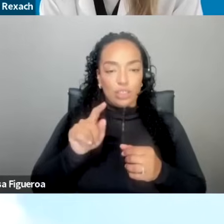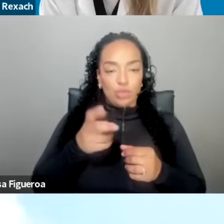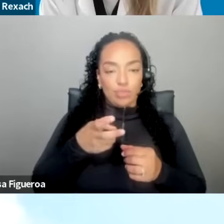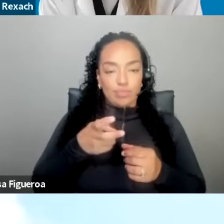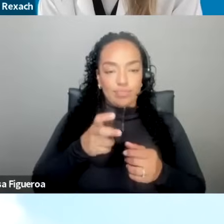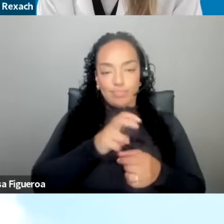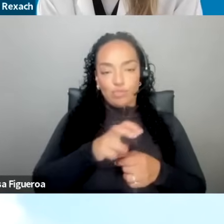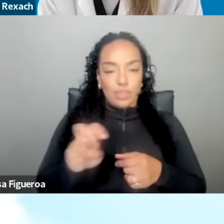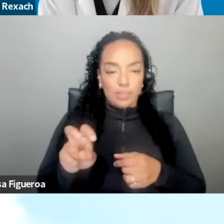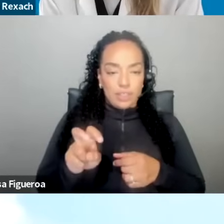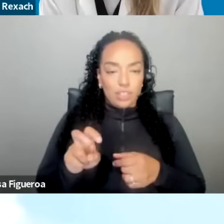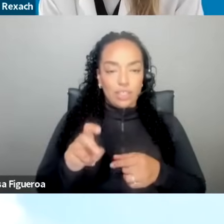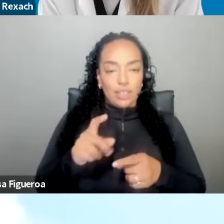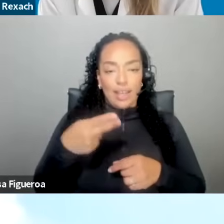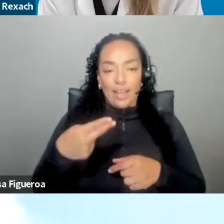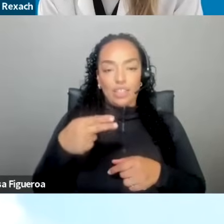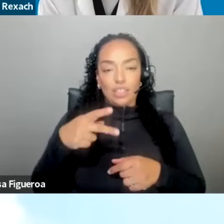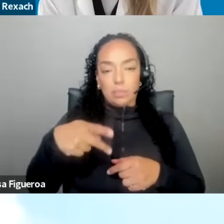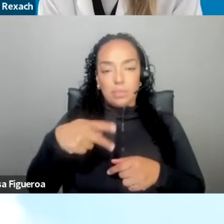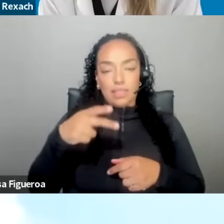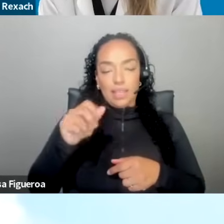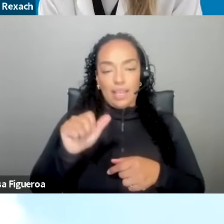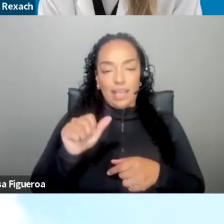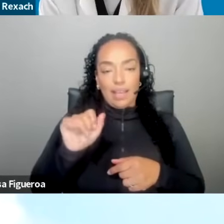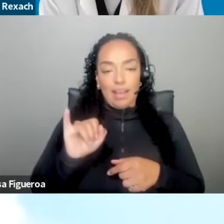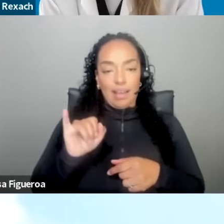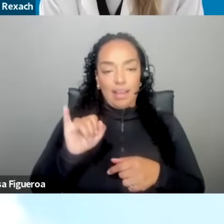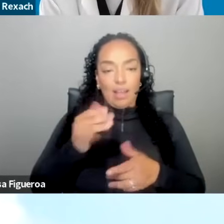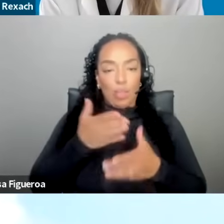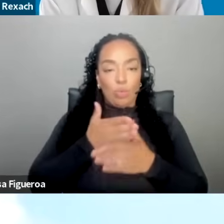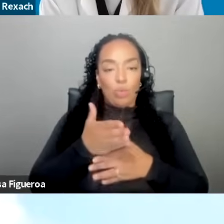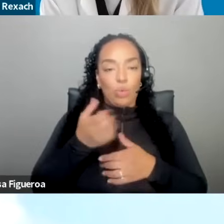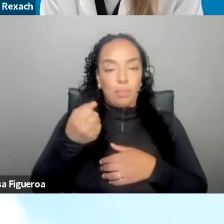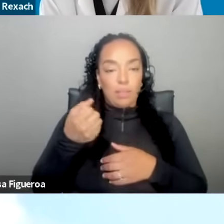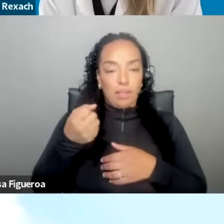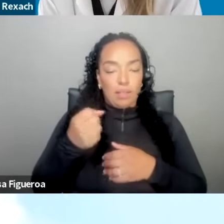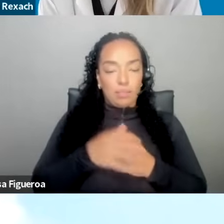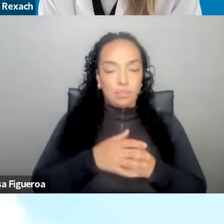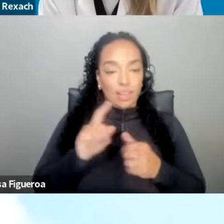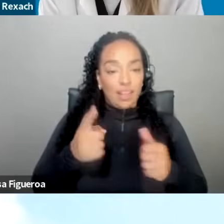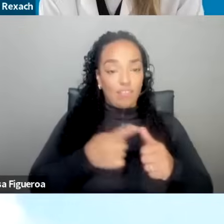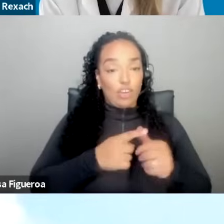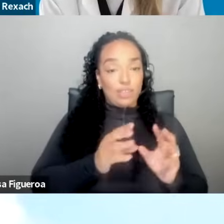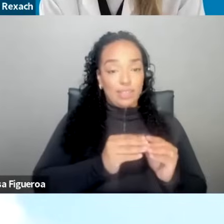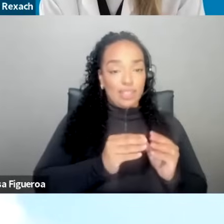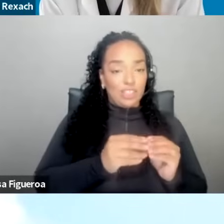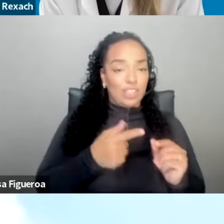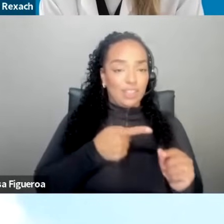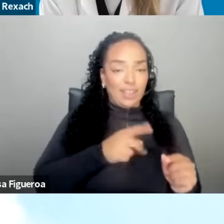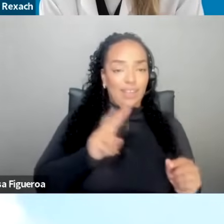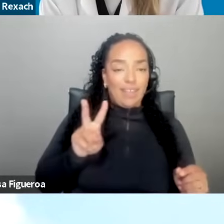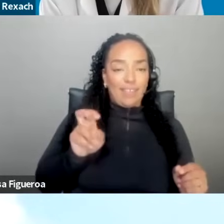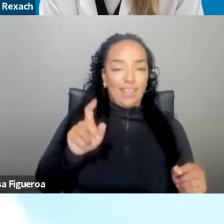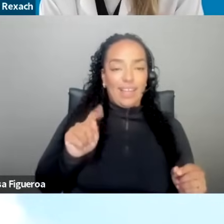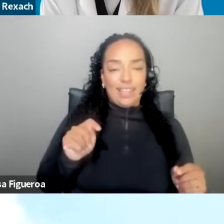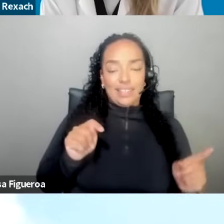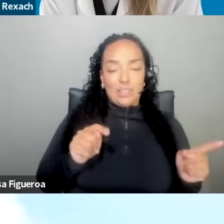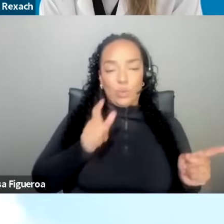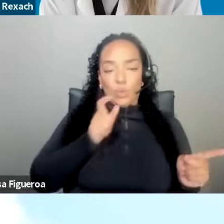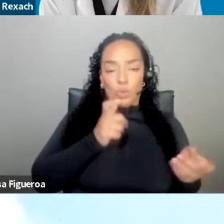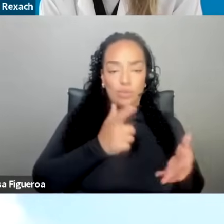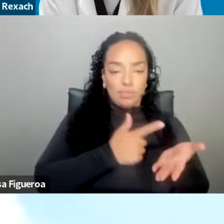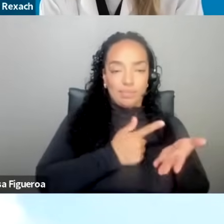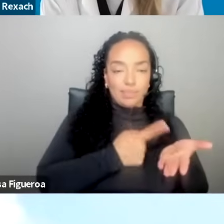of HPAI via milk. As in the first session, we heard from the veterinarian who spoke that